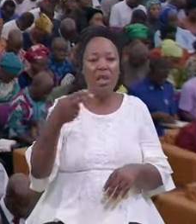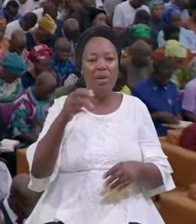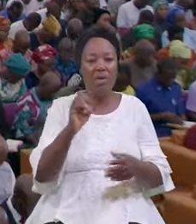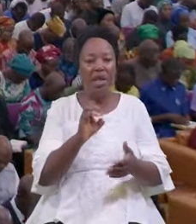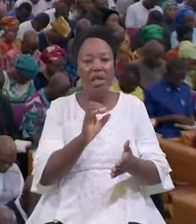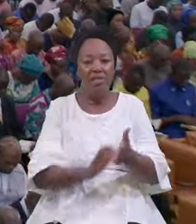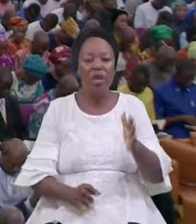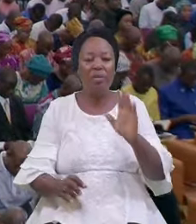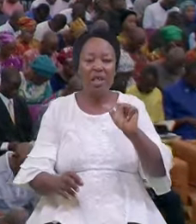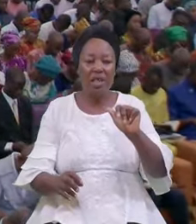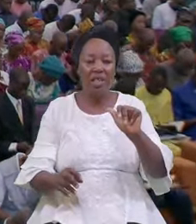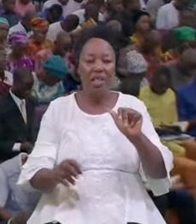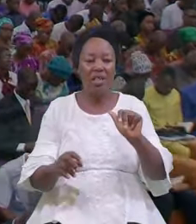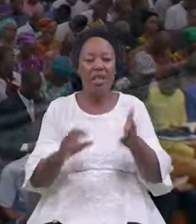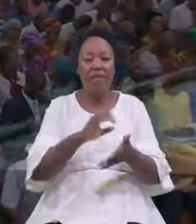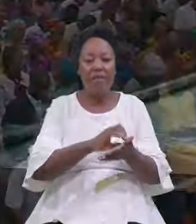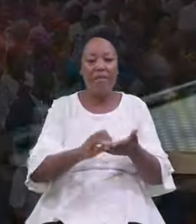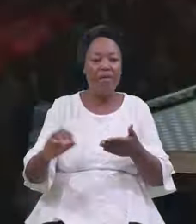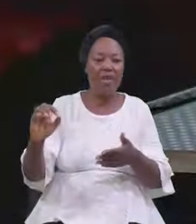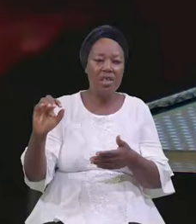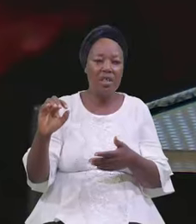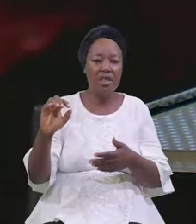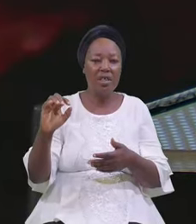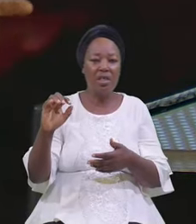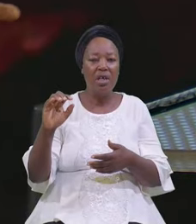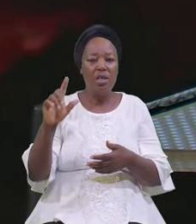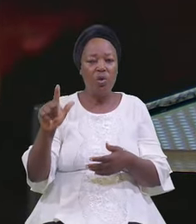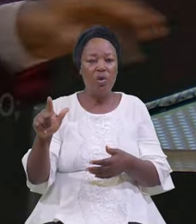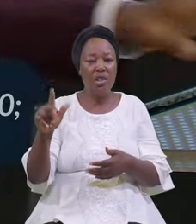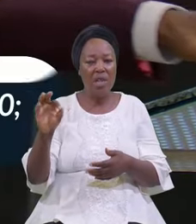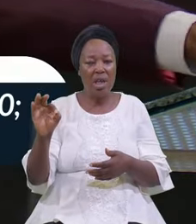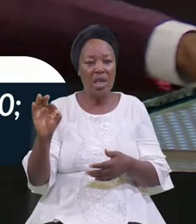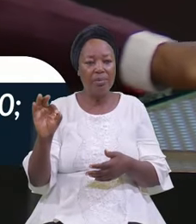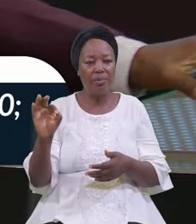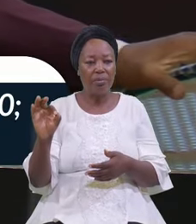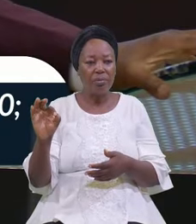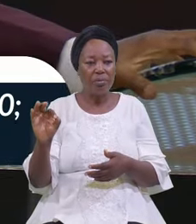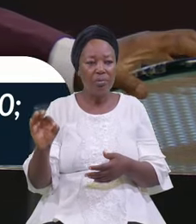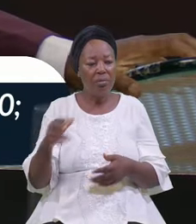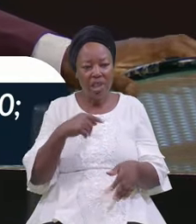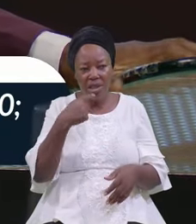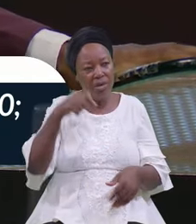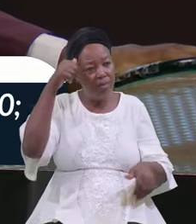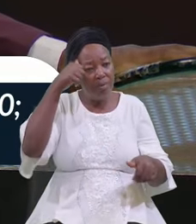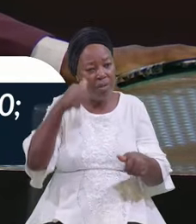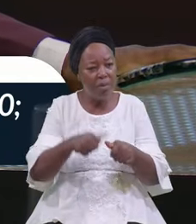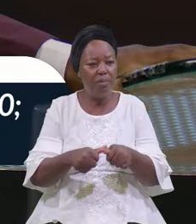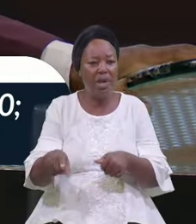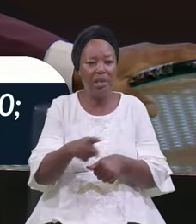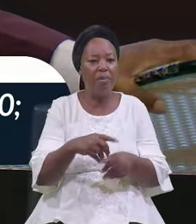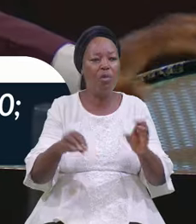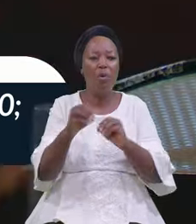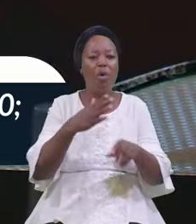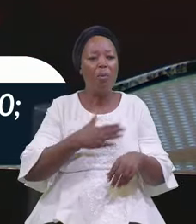chapter 13, I'm reading here from verse 29. It says, remember them, O my